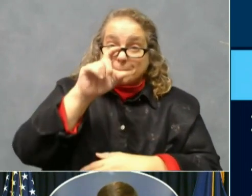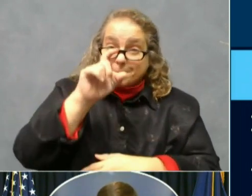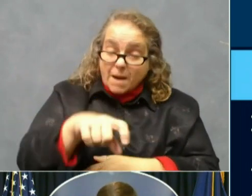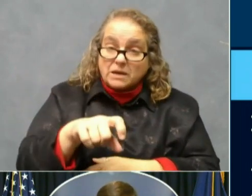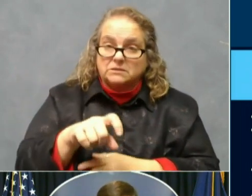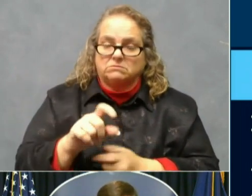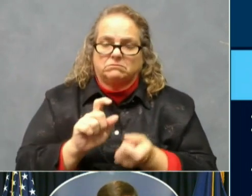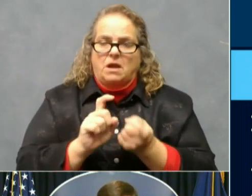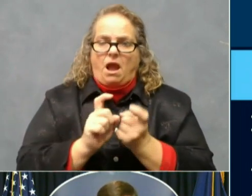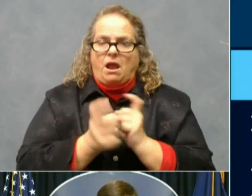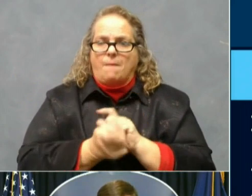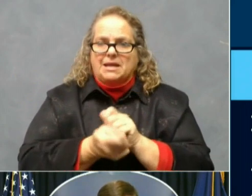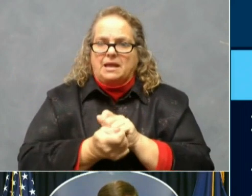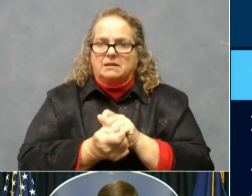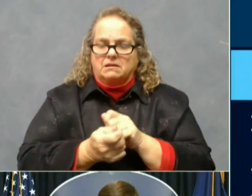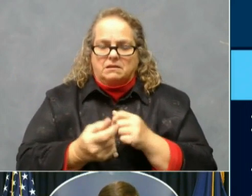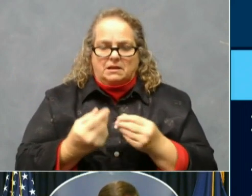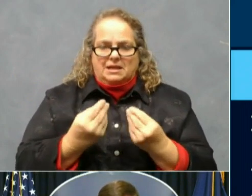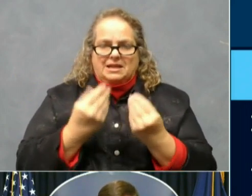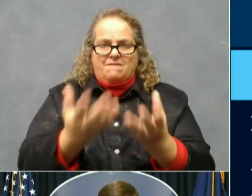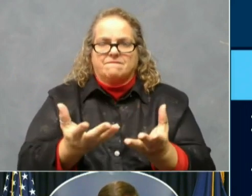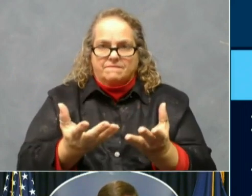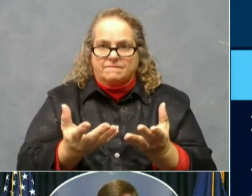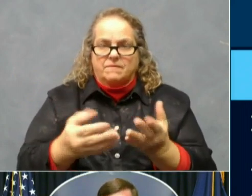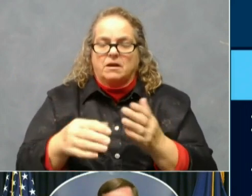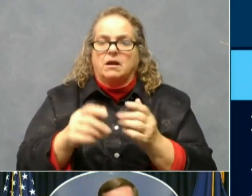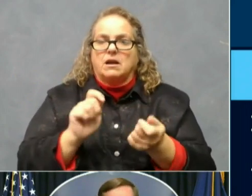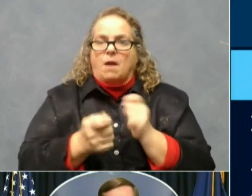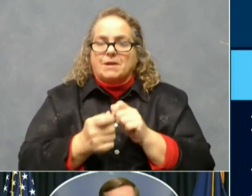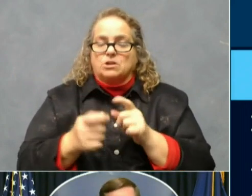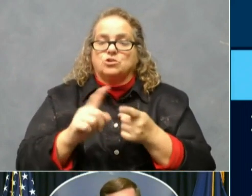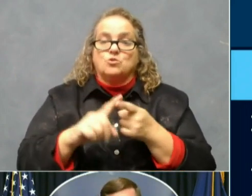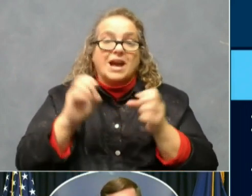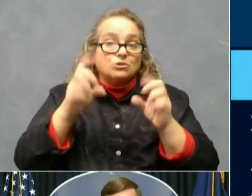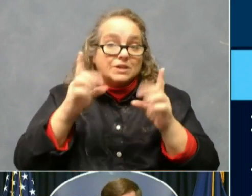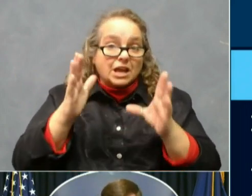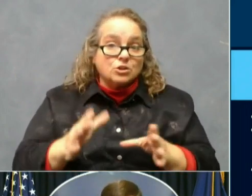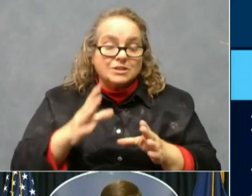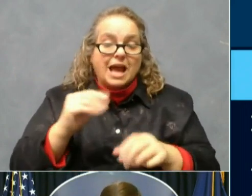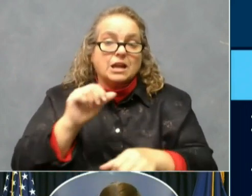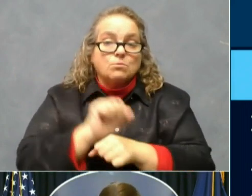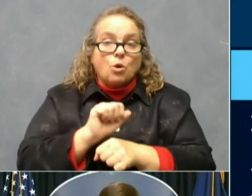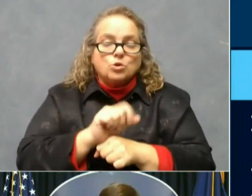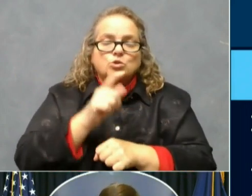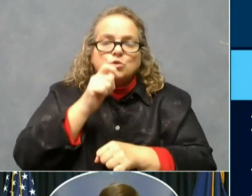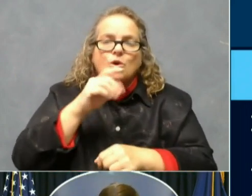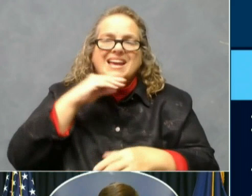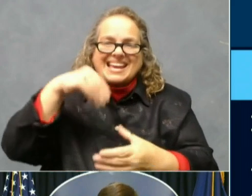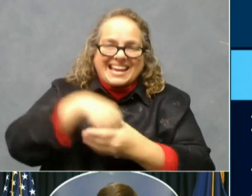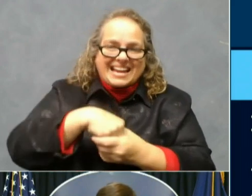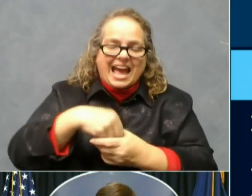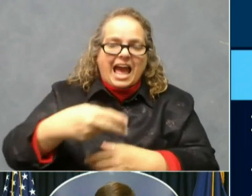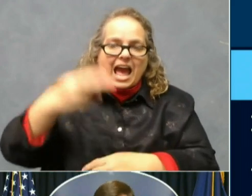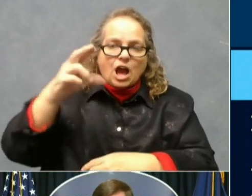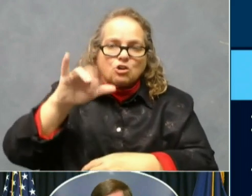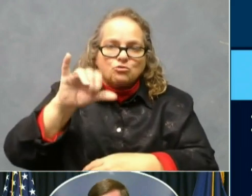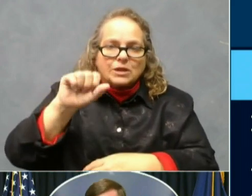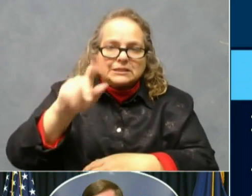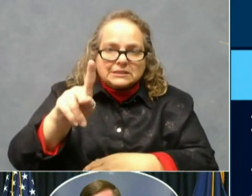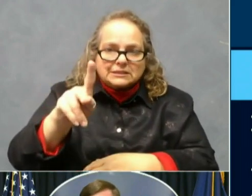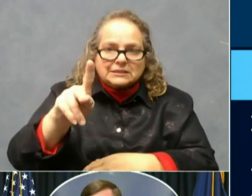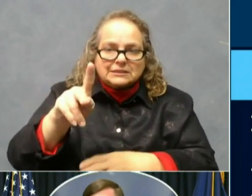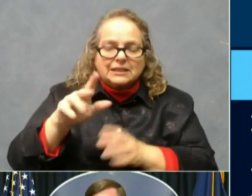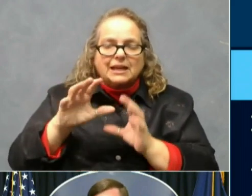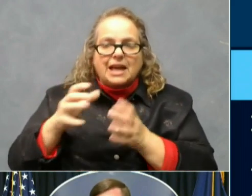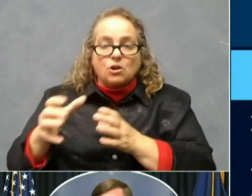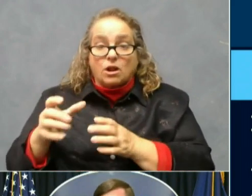to educators and employees who fall into the high-risk category. Now, these options, these accommodations can